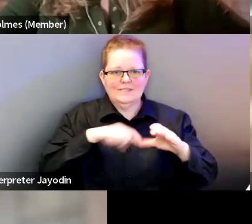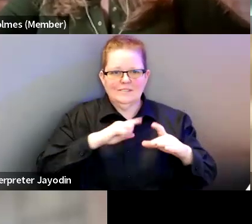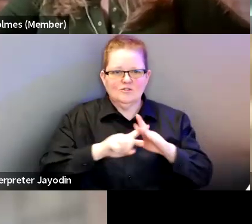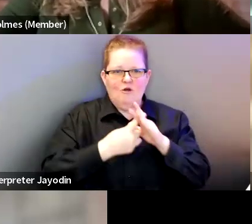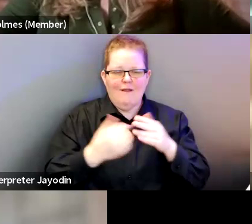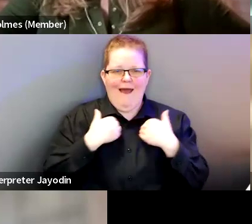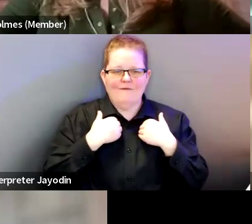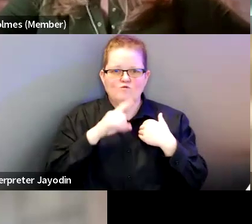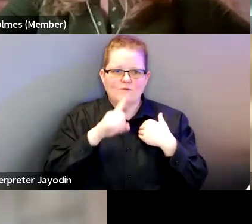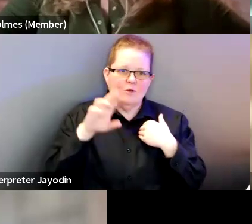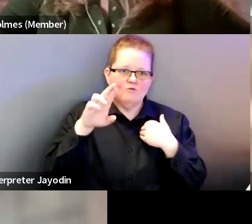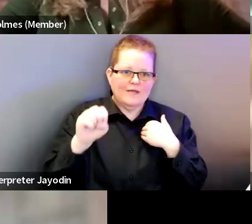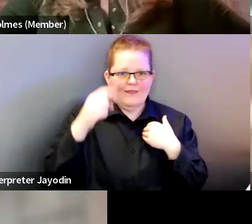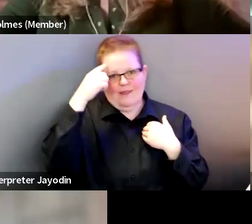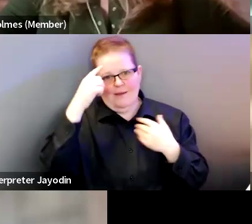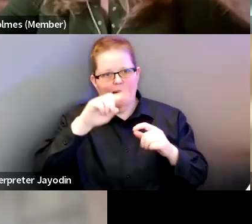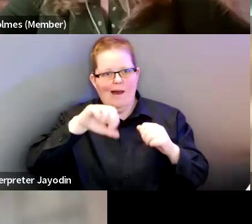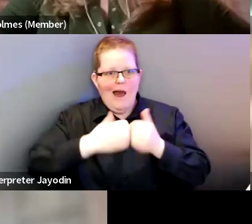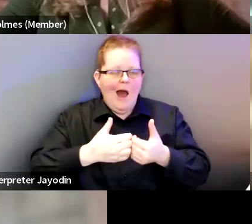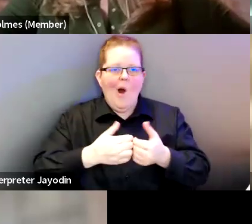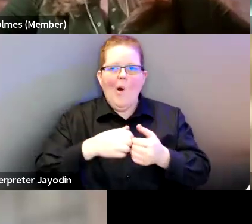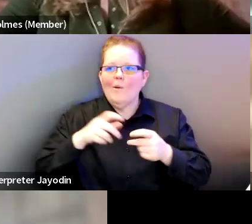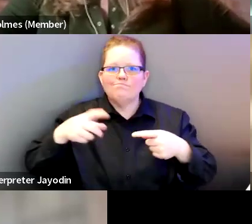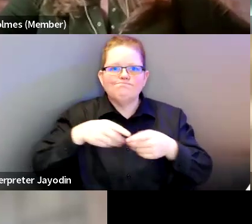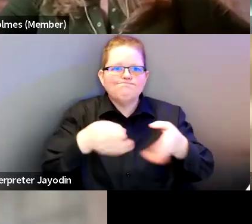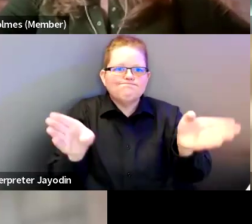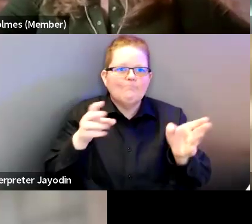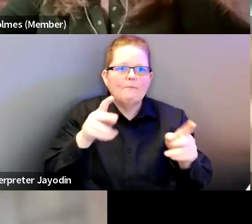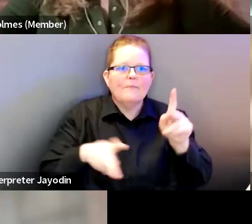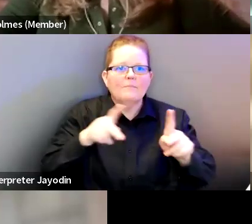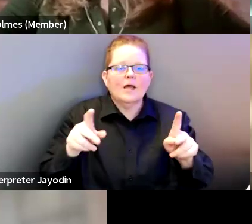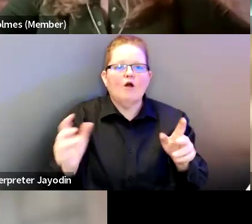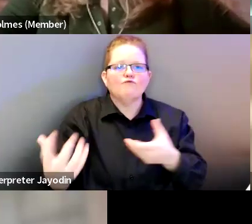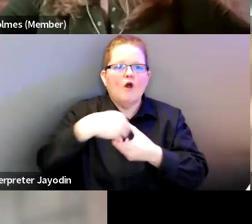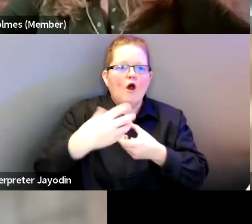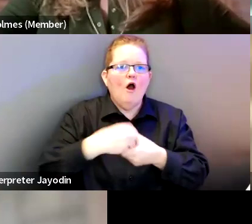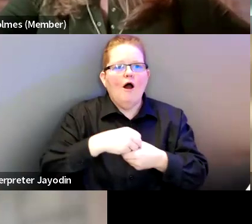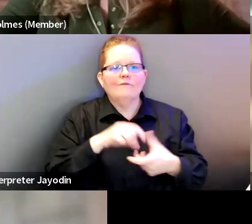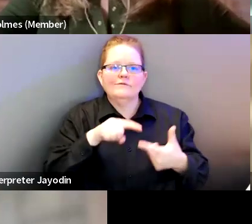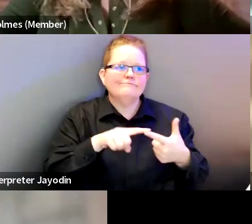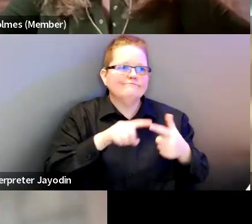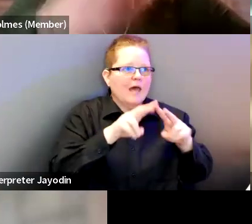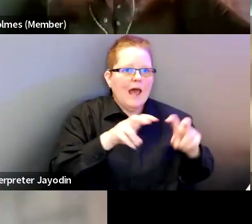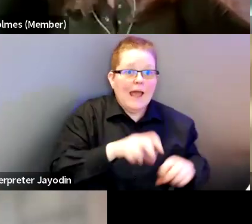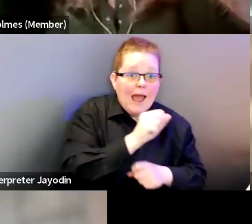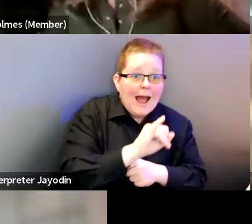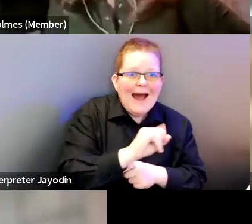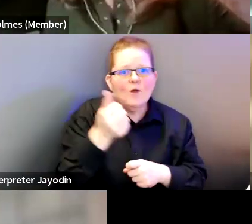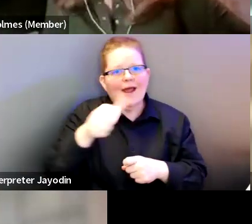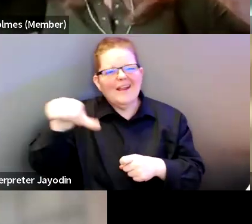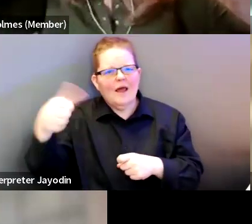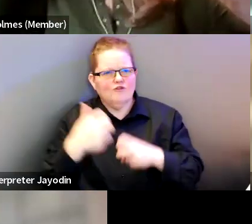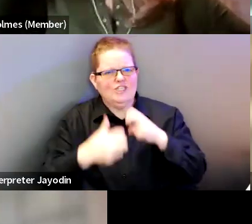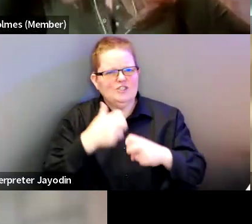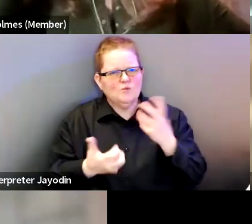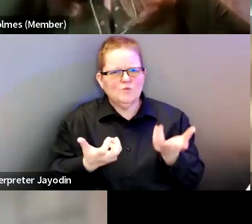rethinking public participation and public assembly, looking at artificial intelligence and any other issues that